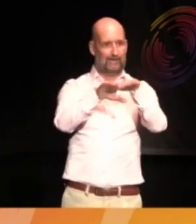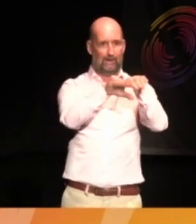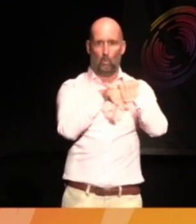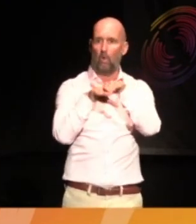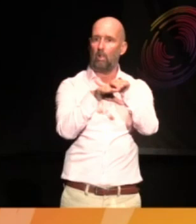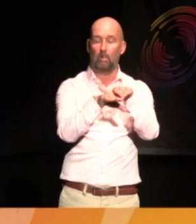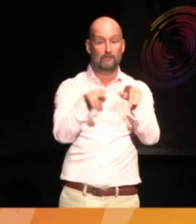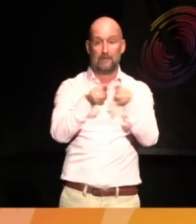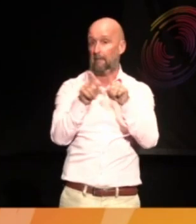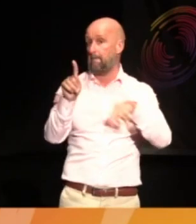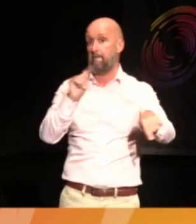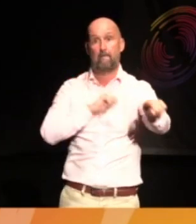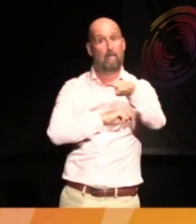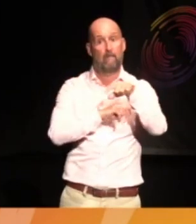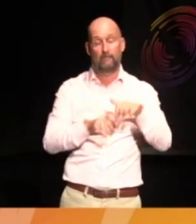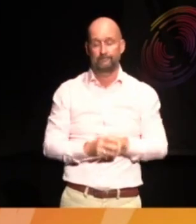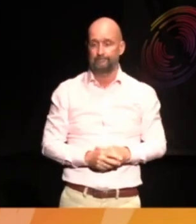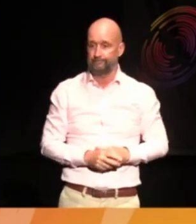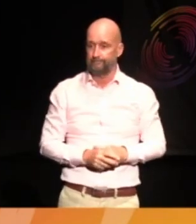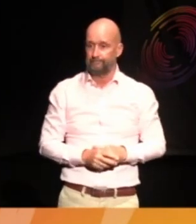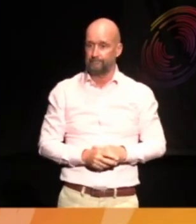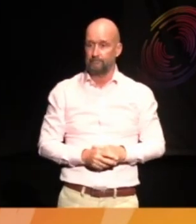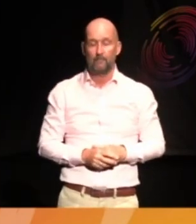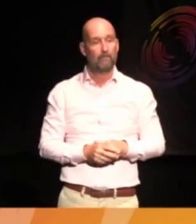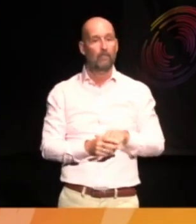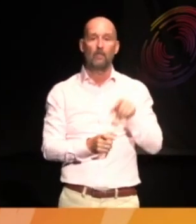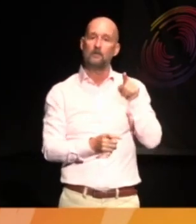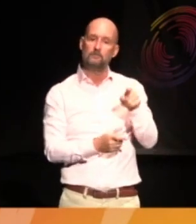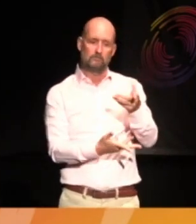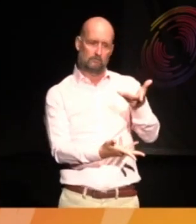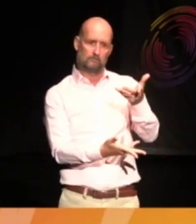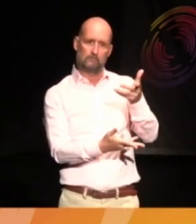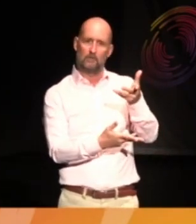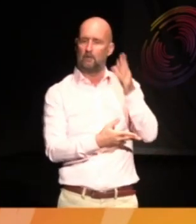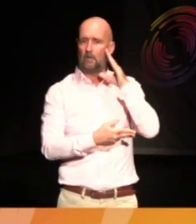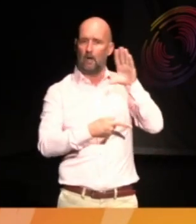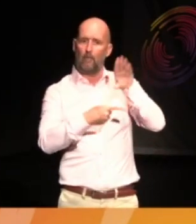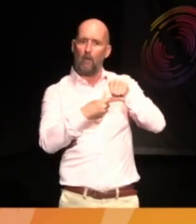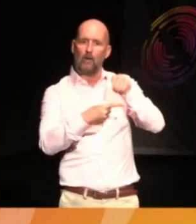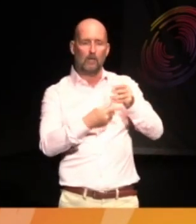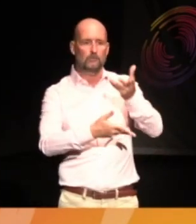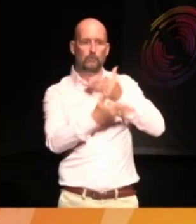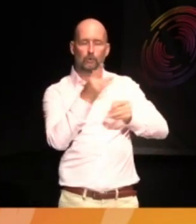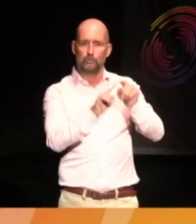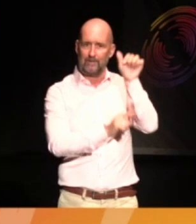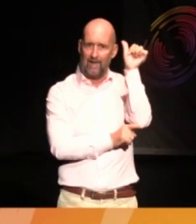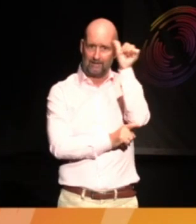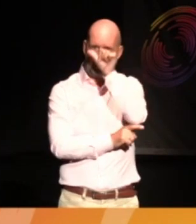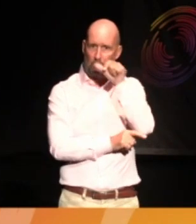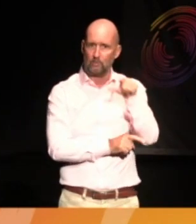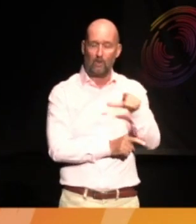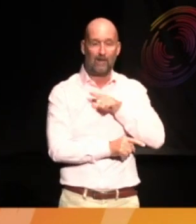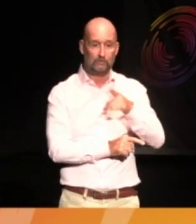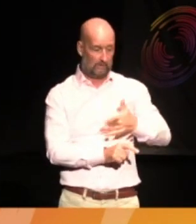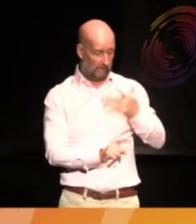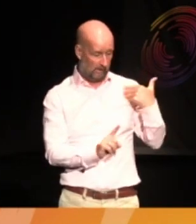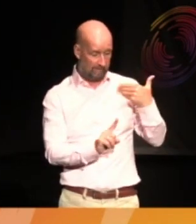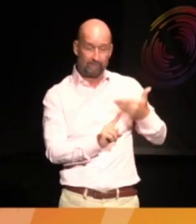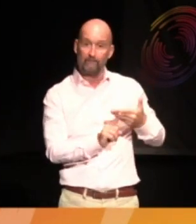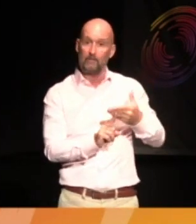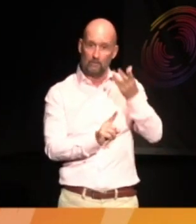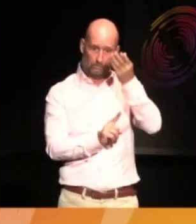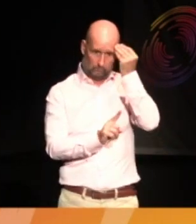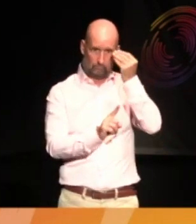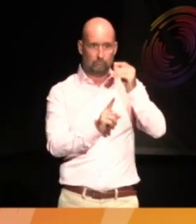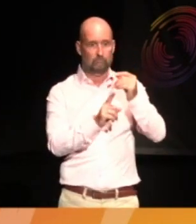else, and to talk about neurodiversity as an expert, because she had that lived experience. And it was